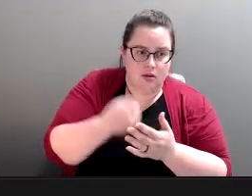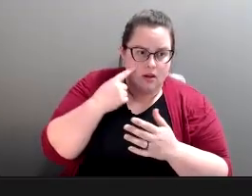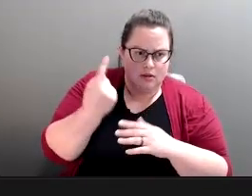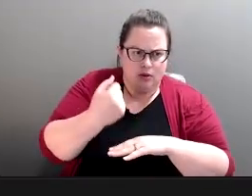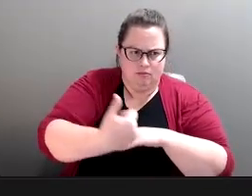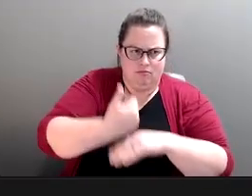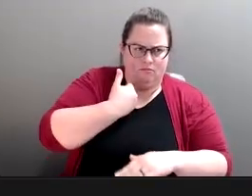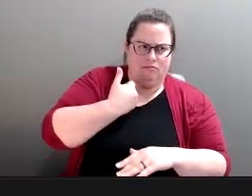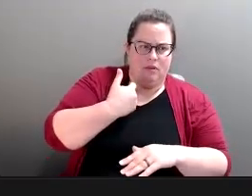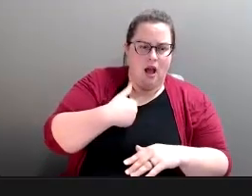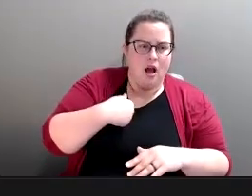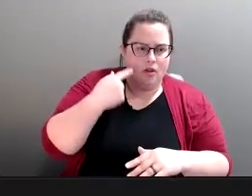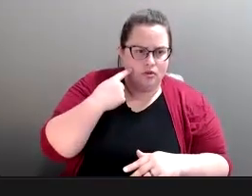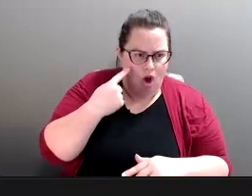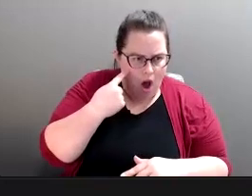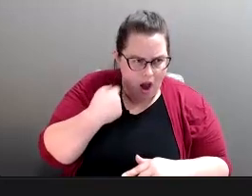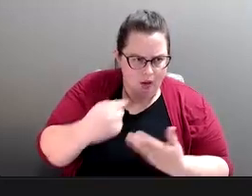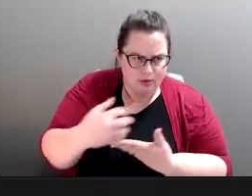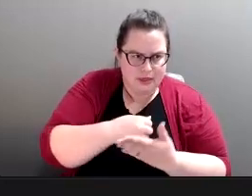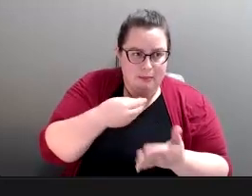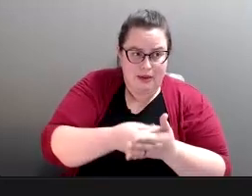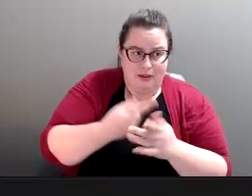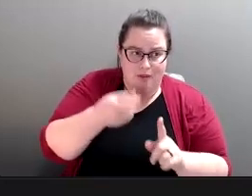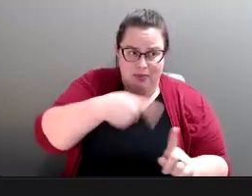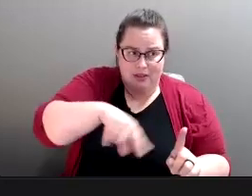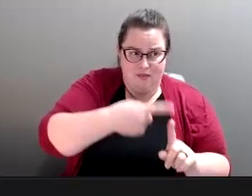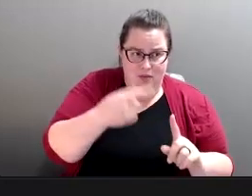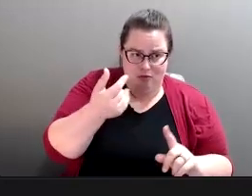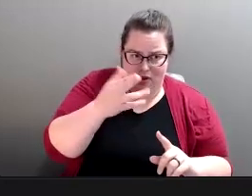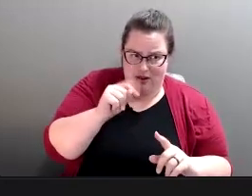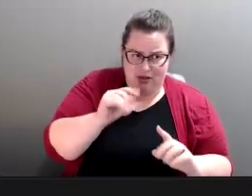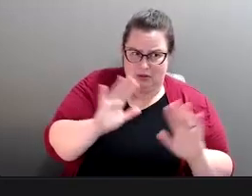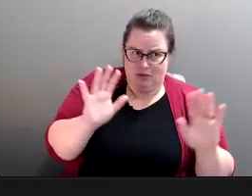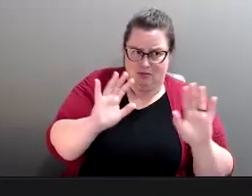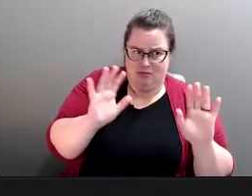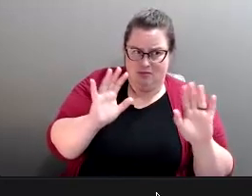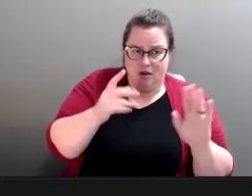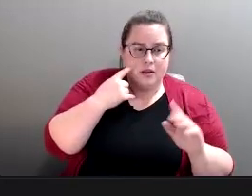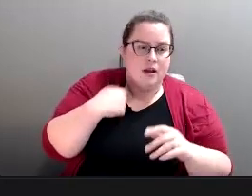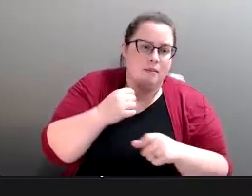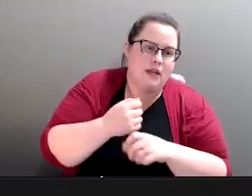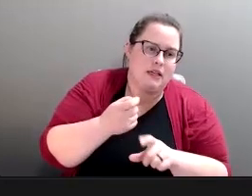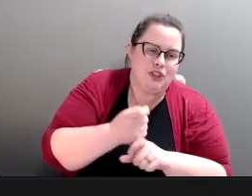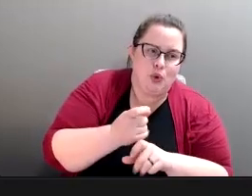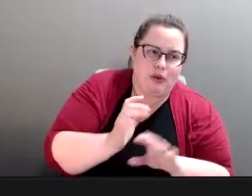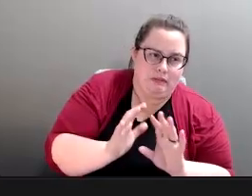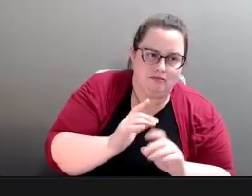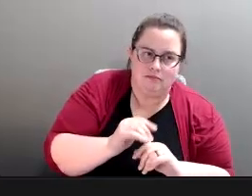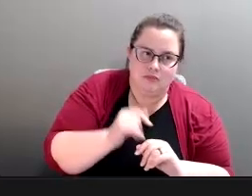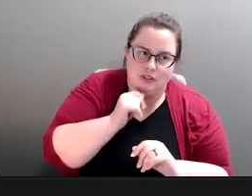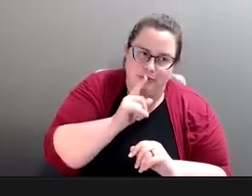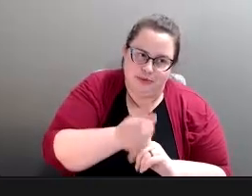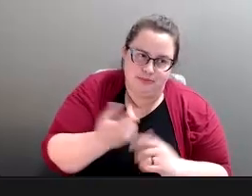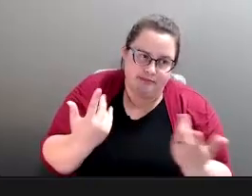that actually, that somebody thought I was making money from the stuff in the grant. And I'm like, no, because I made a joke about it. It's not